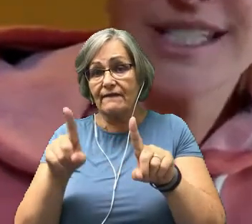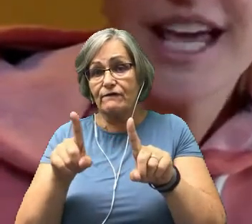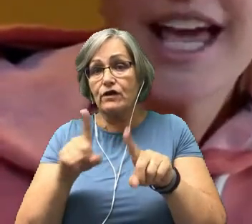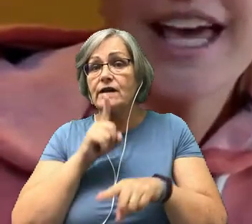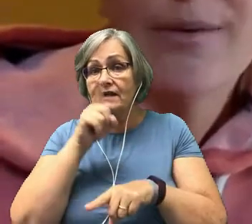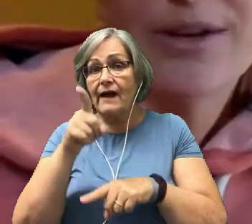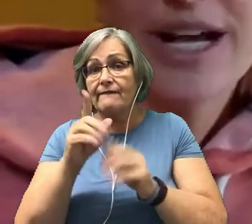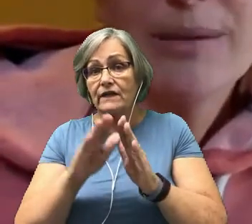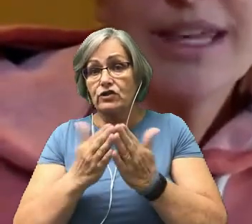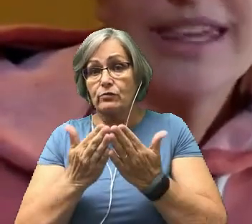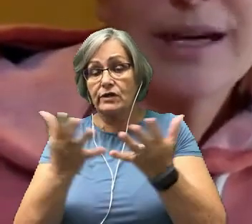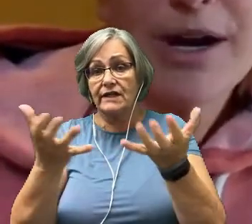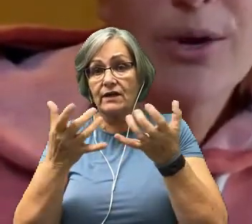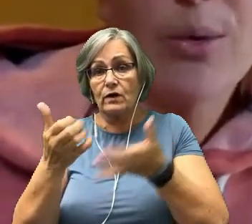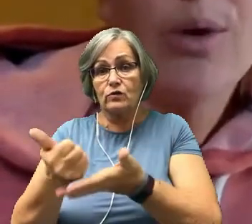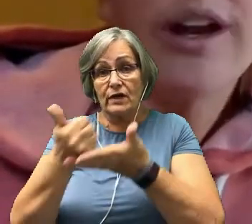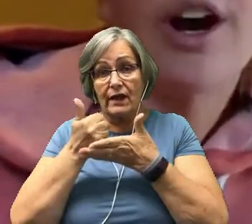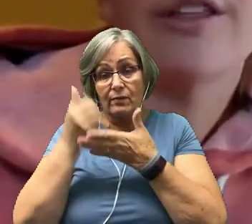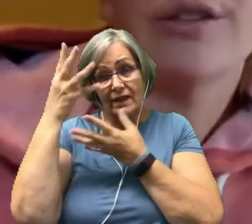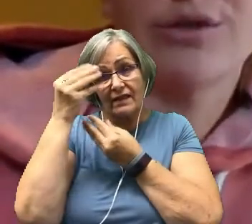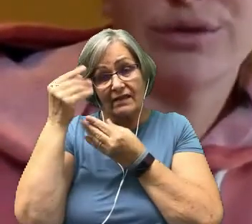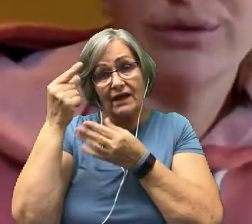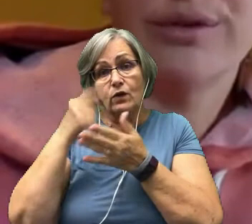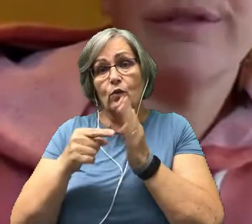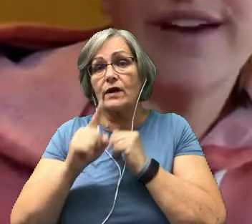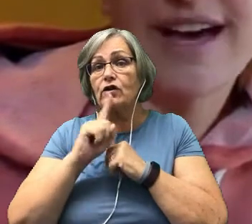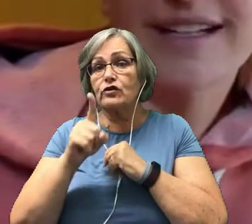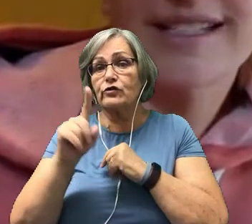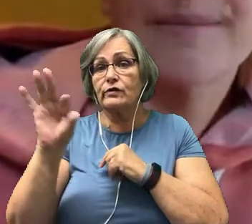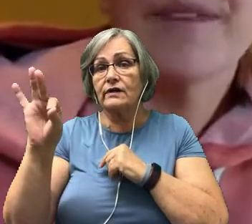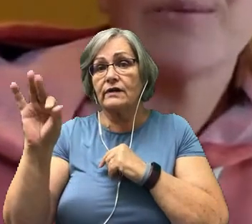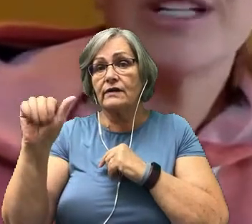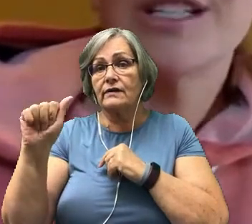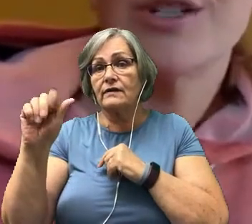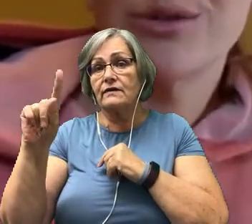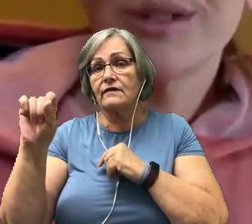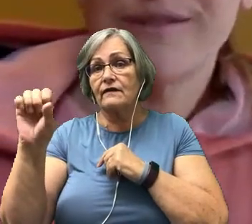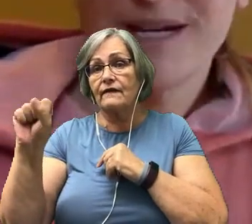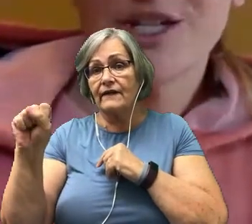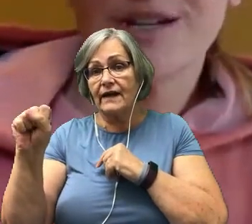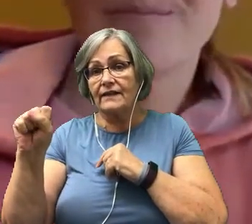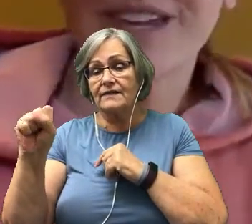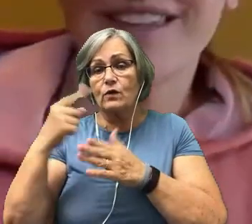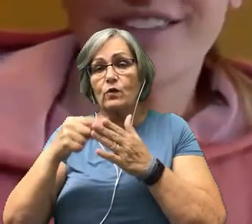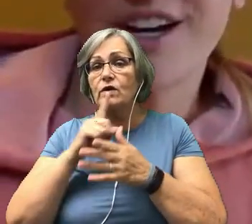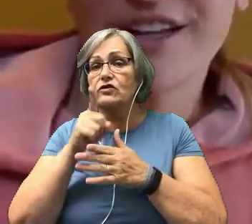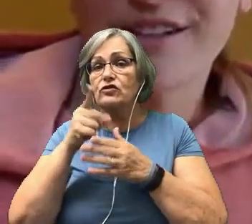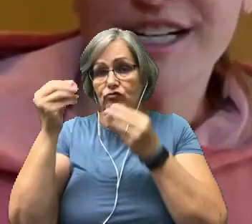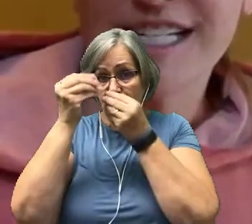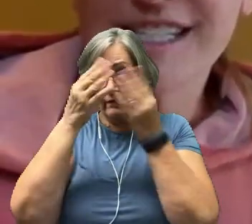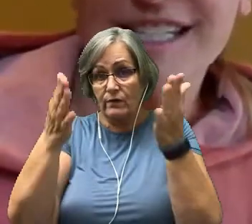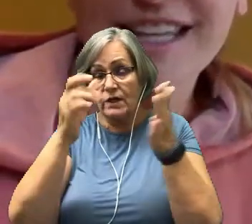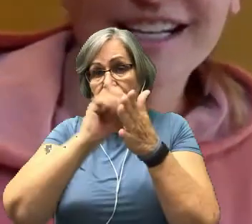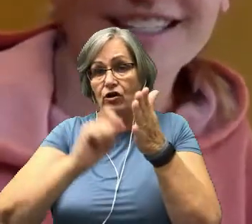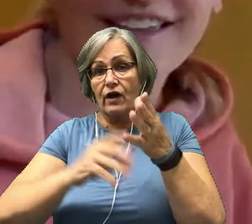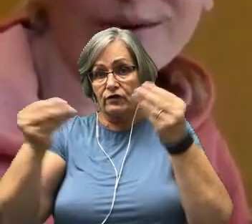books, and I want you to help me think about what are the true facts. What is the true information that the author